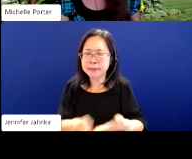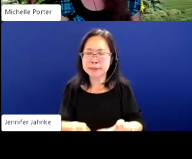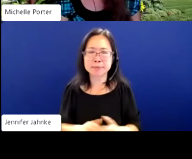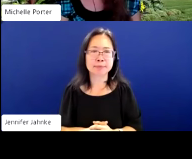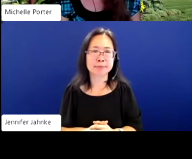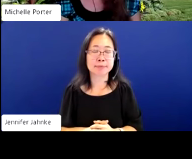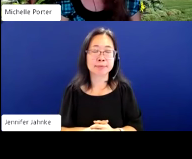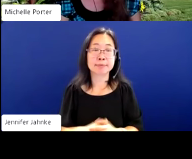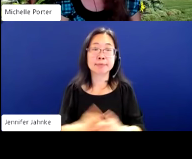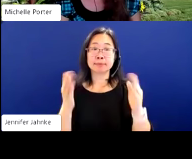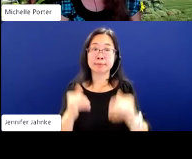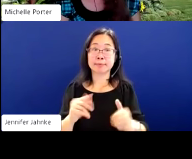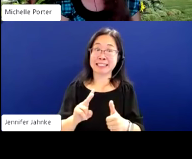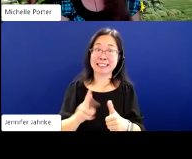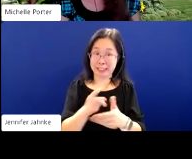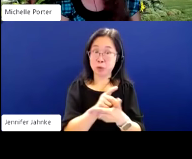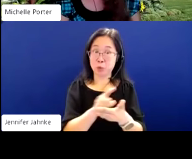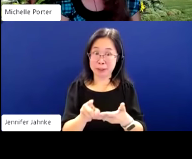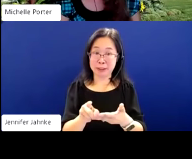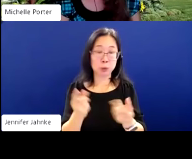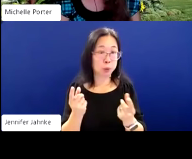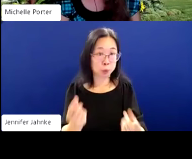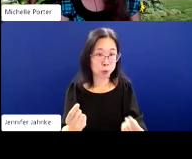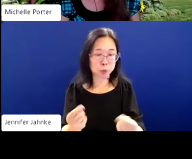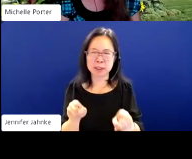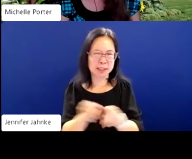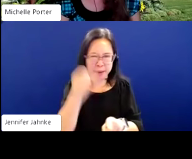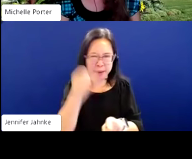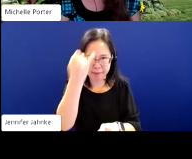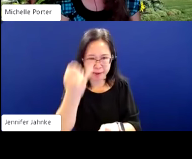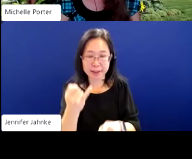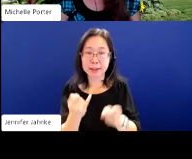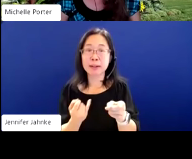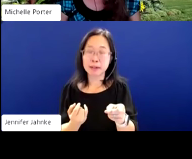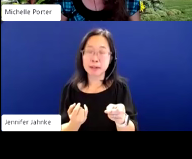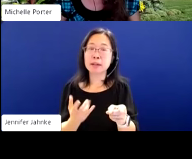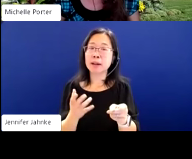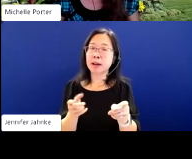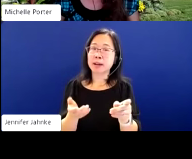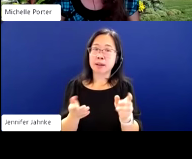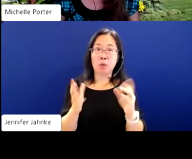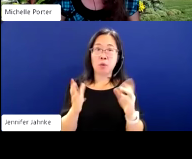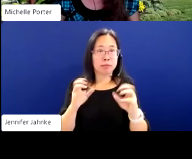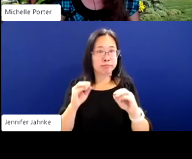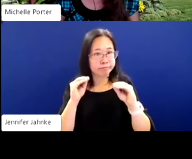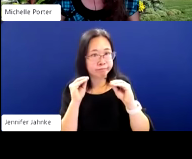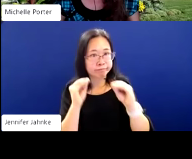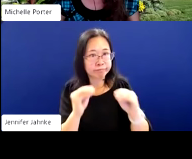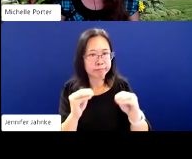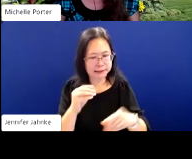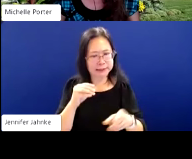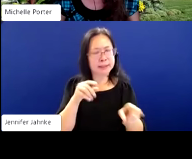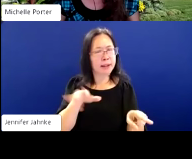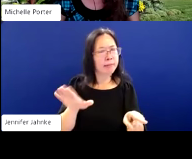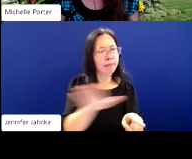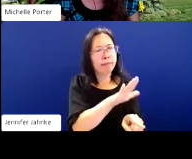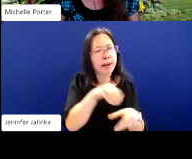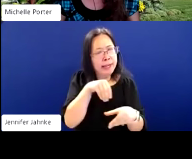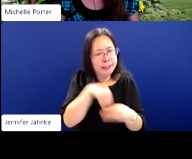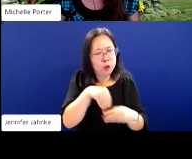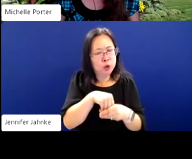second session, kind of a similar setup, we wanted to provide education about what internalized ageism